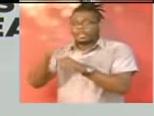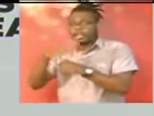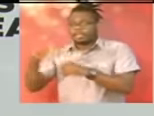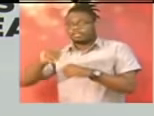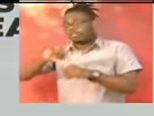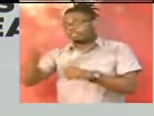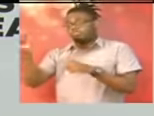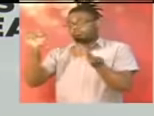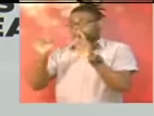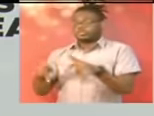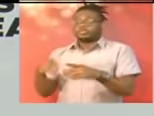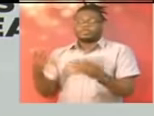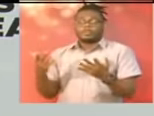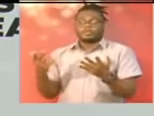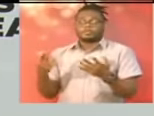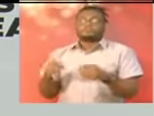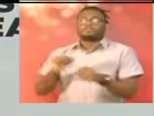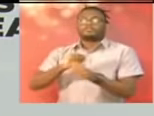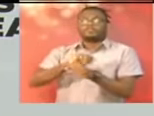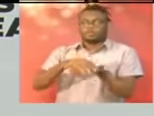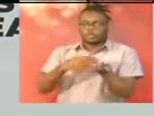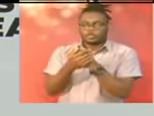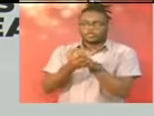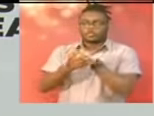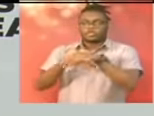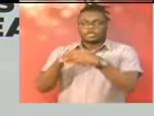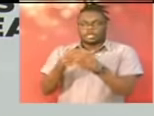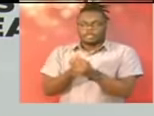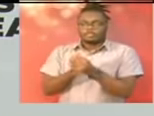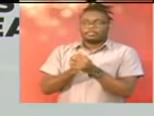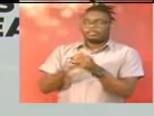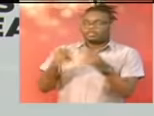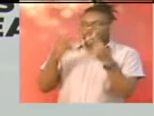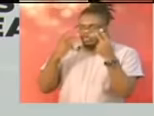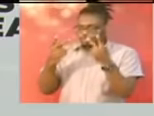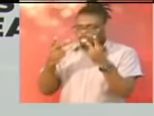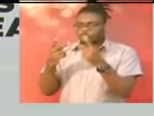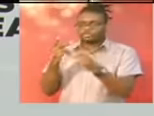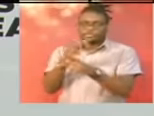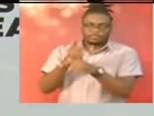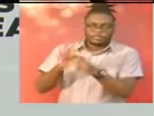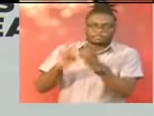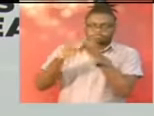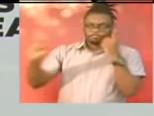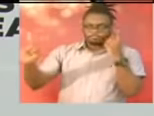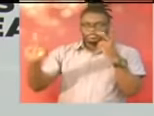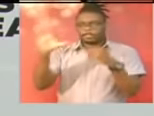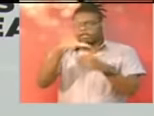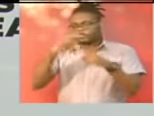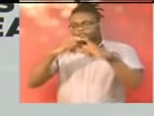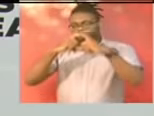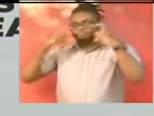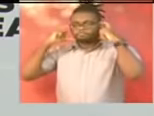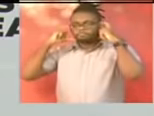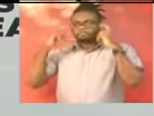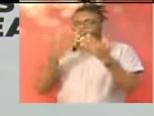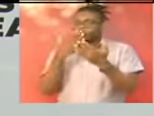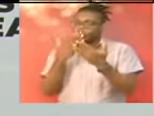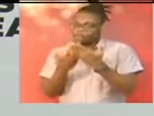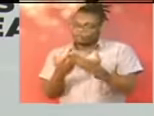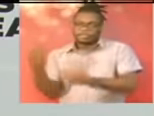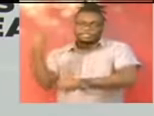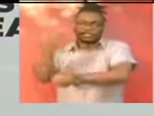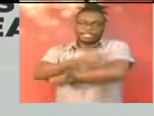hands, watch your distance, and wear your mask. Have a good day, everyone. Stay safe, and goodbye for